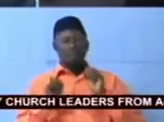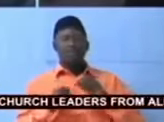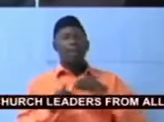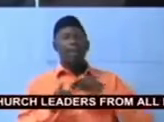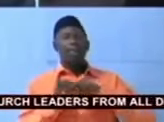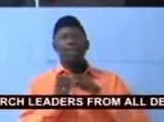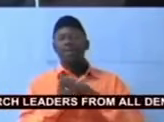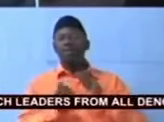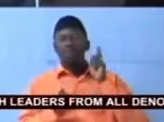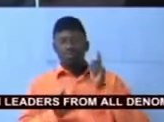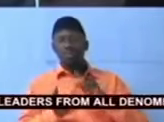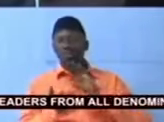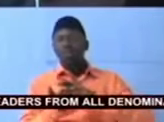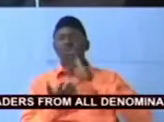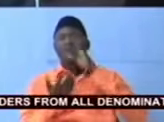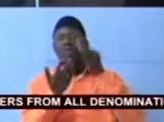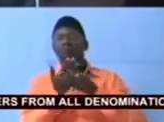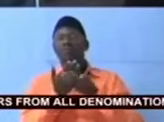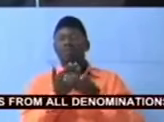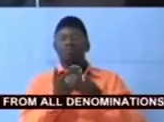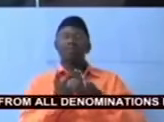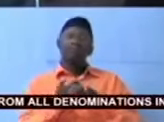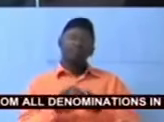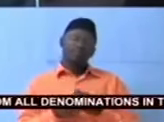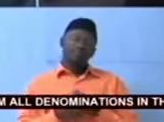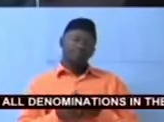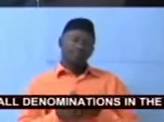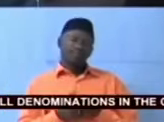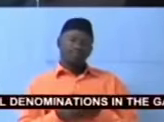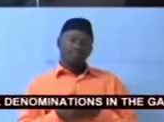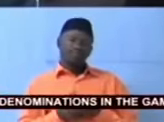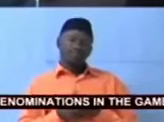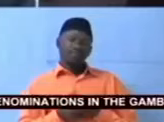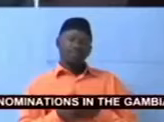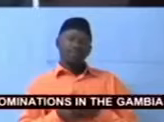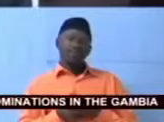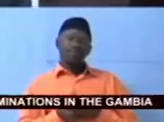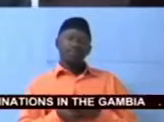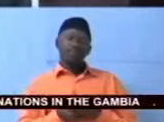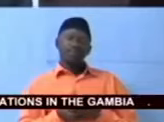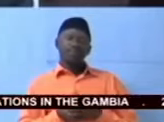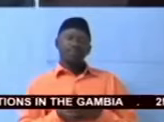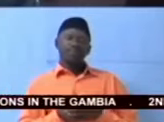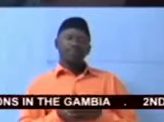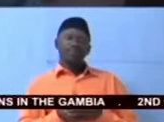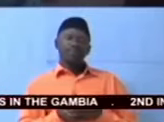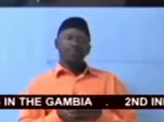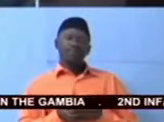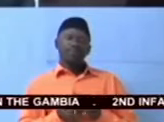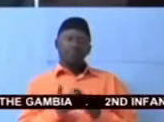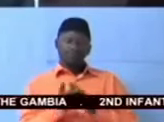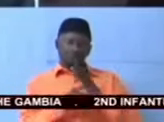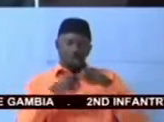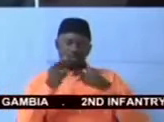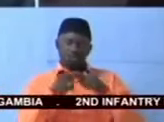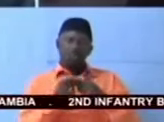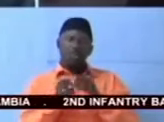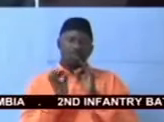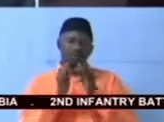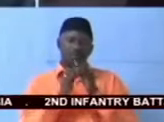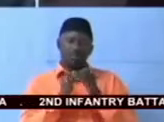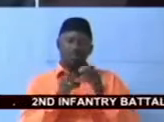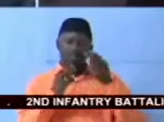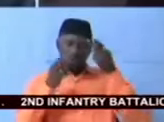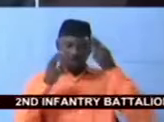yi nga xamne ni yoy la bañ fokk sé ñu dal diko duggal ci mbiri atté yes continue to tell the commission what happened then after on that